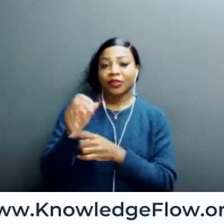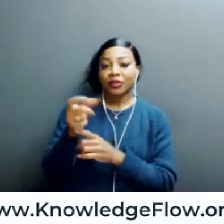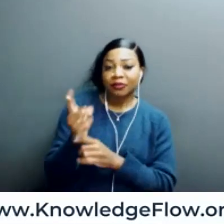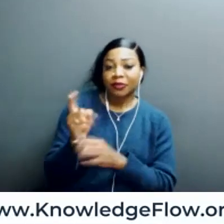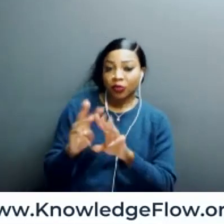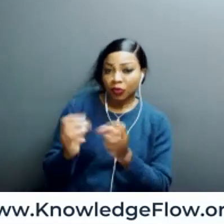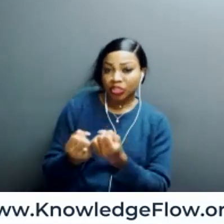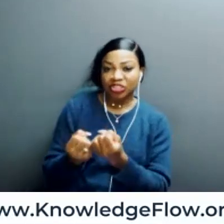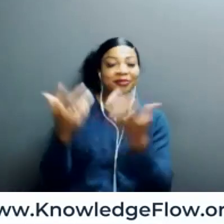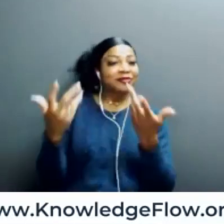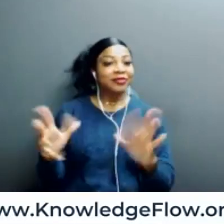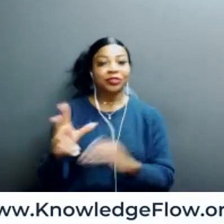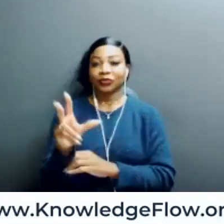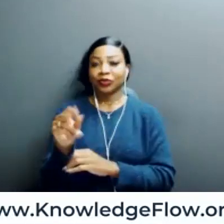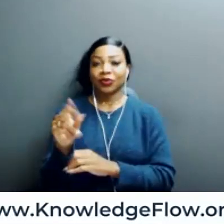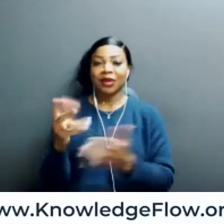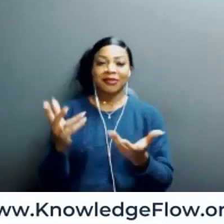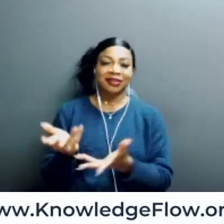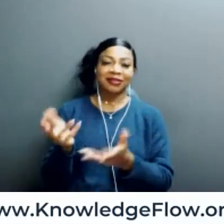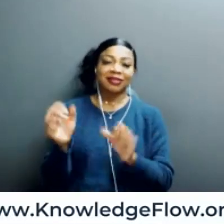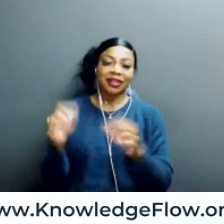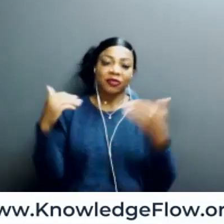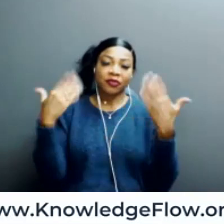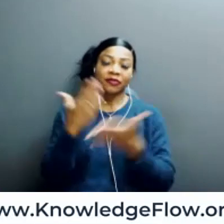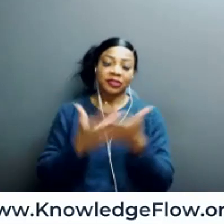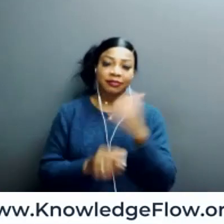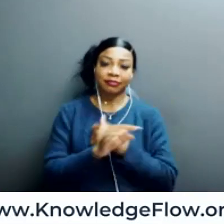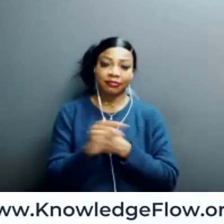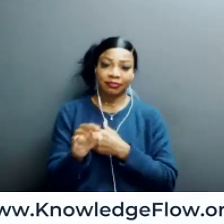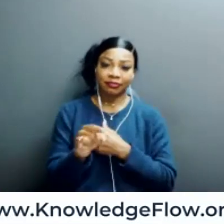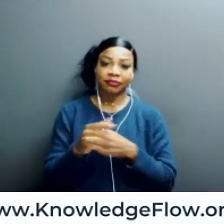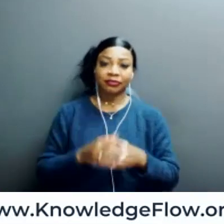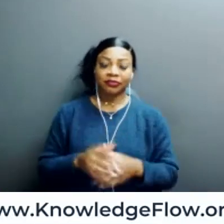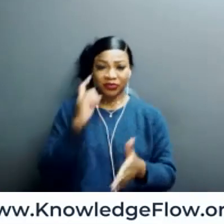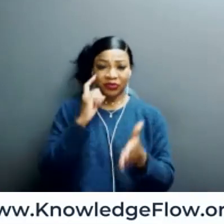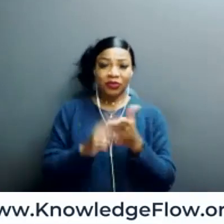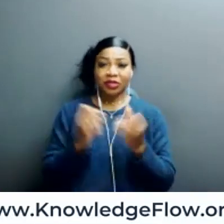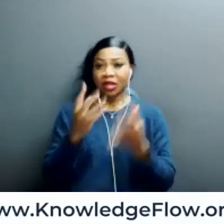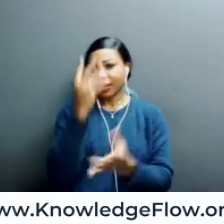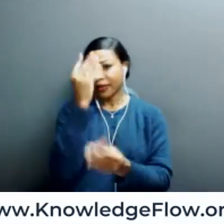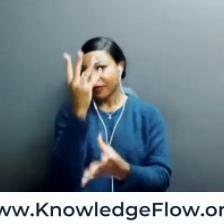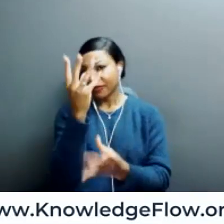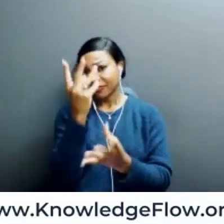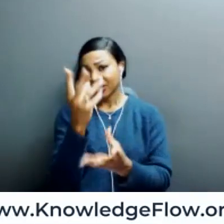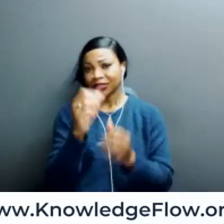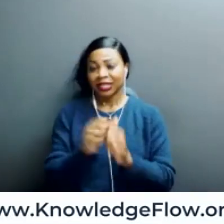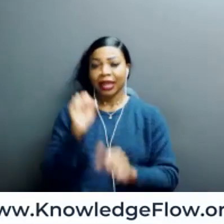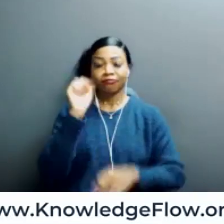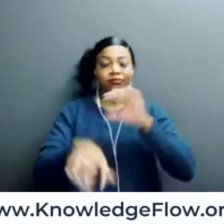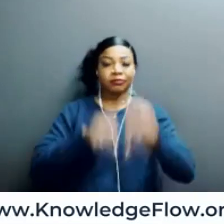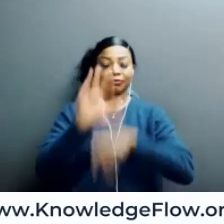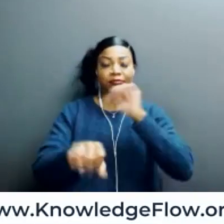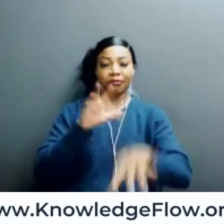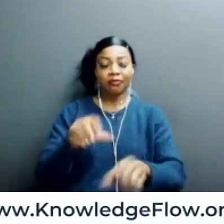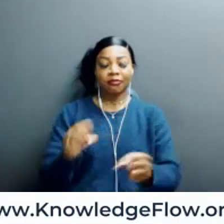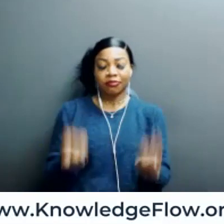clearly that that was really overwhelming for folks you know like it's as we've been seeing it's a lot of information I can get thrown you know to someone